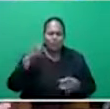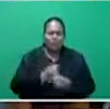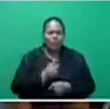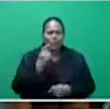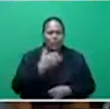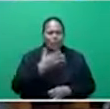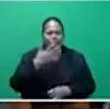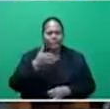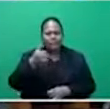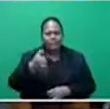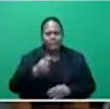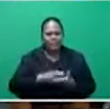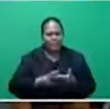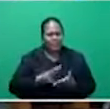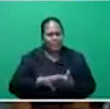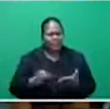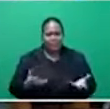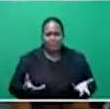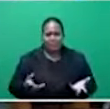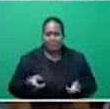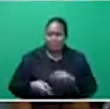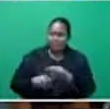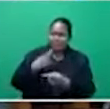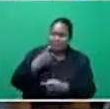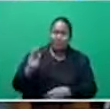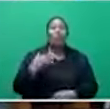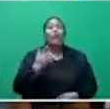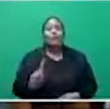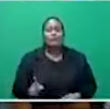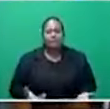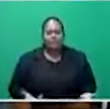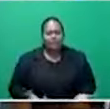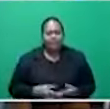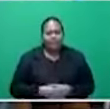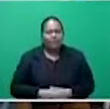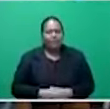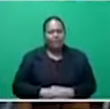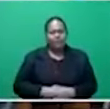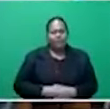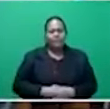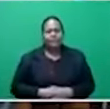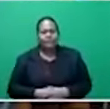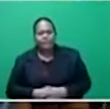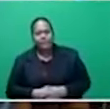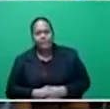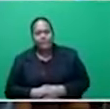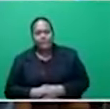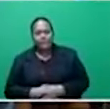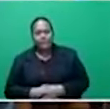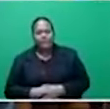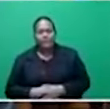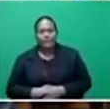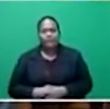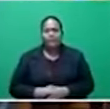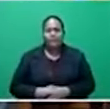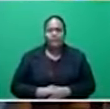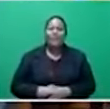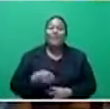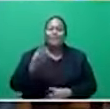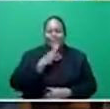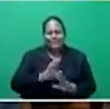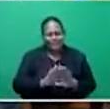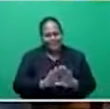paid. So he's saying, so what? You know, this is, unfortunately, Mr. Honourable Prasad, please, I'm feeling embarrassed for you now. Please,